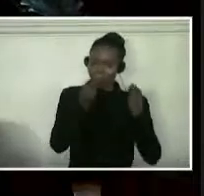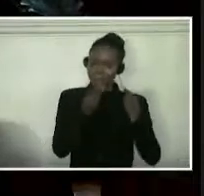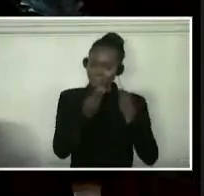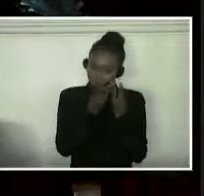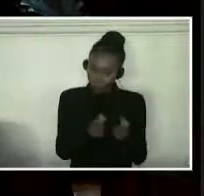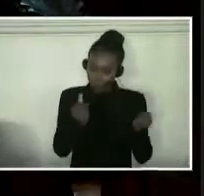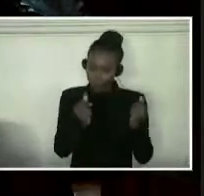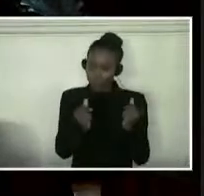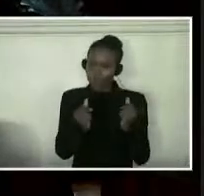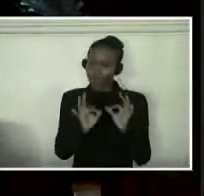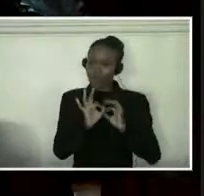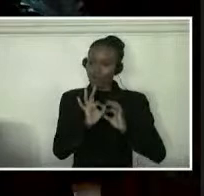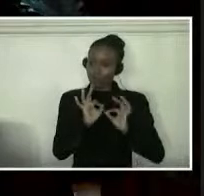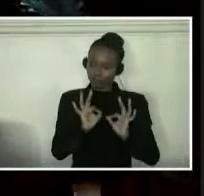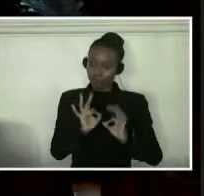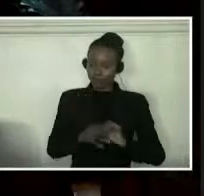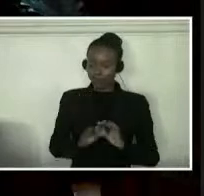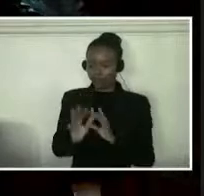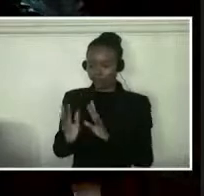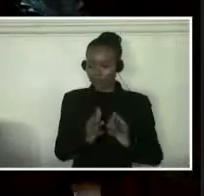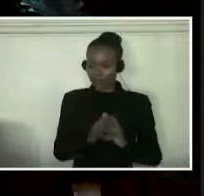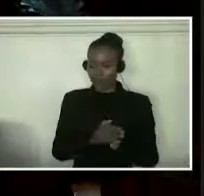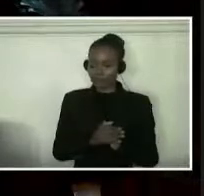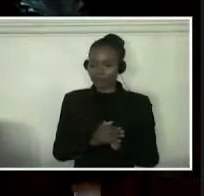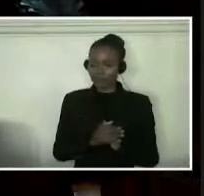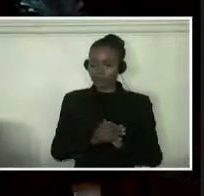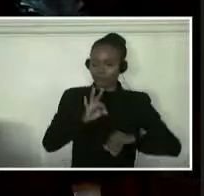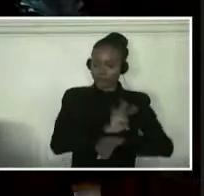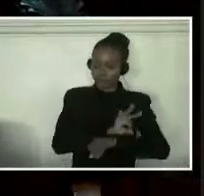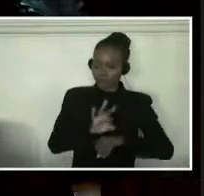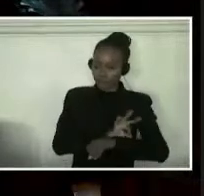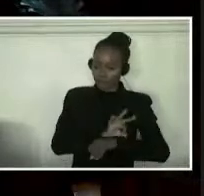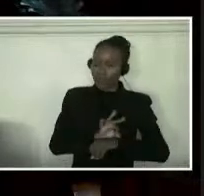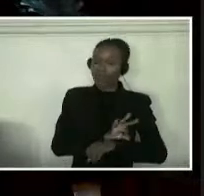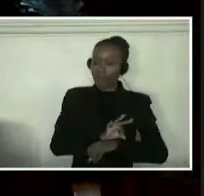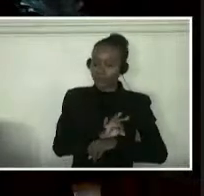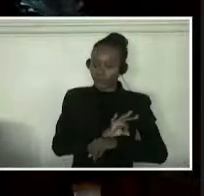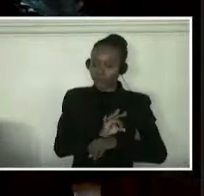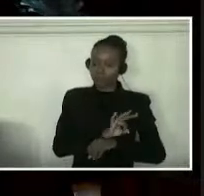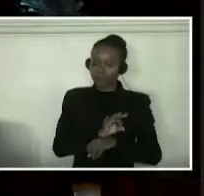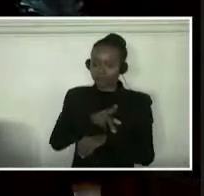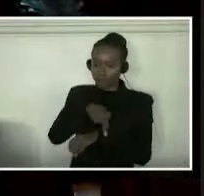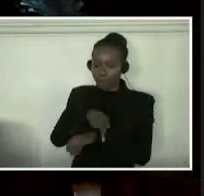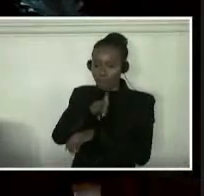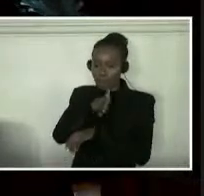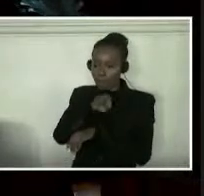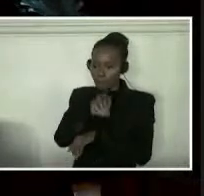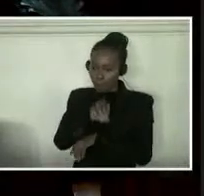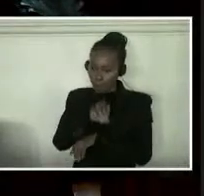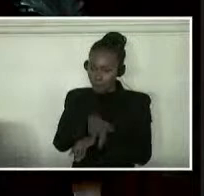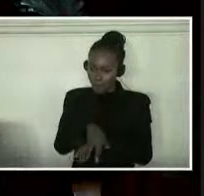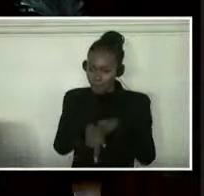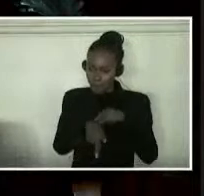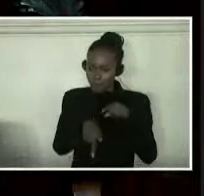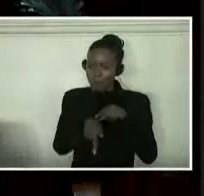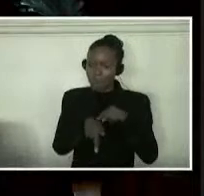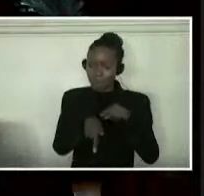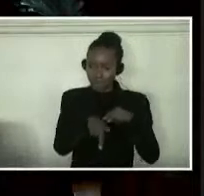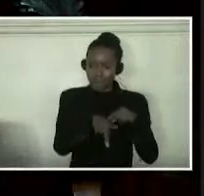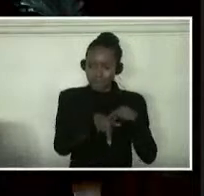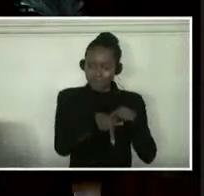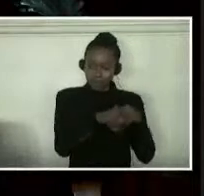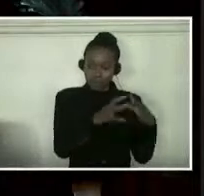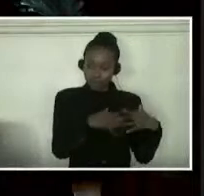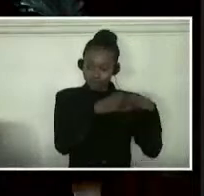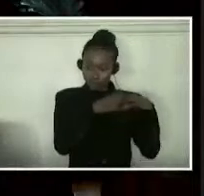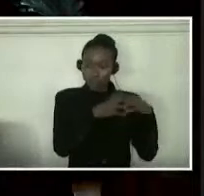dispensing an intervention called all prayer packing to pregnant women in order to protect and point babies